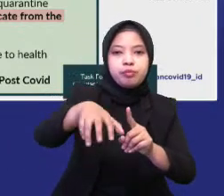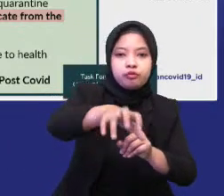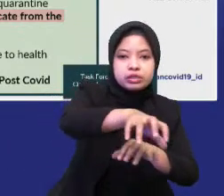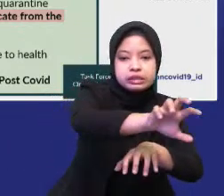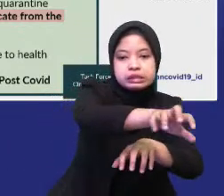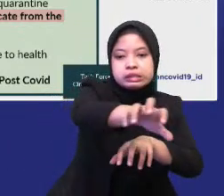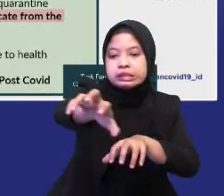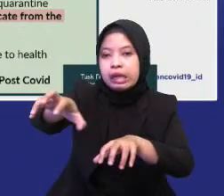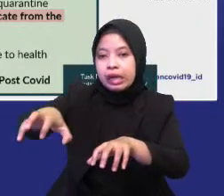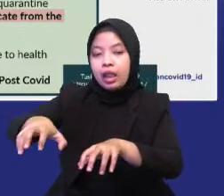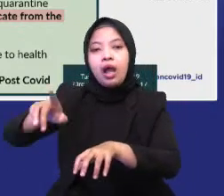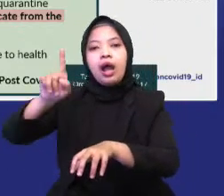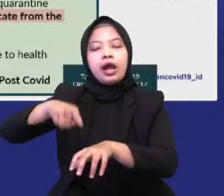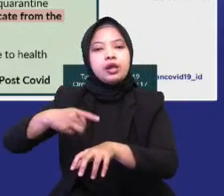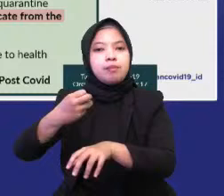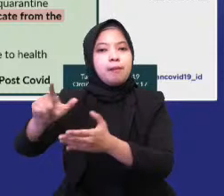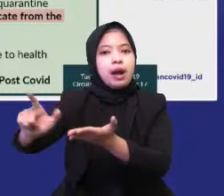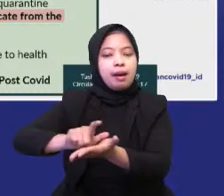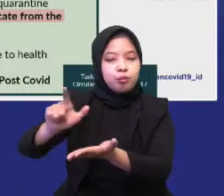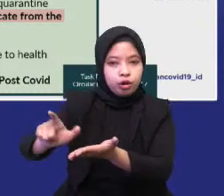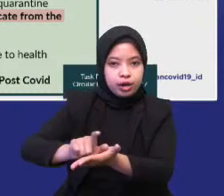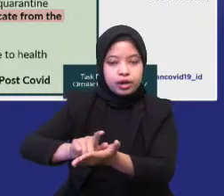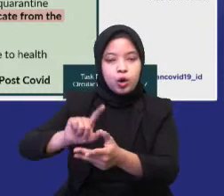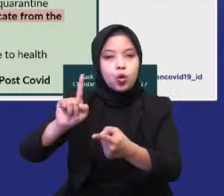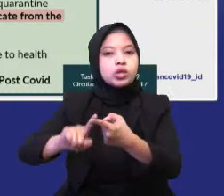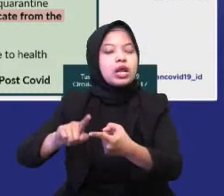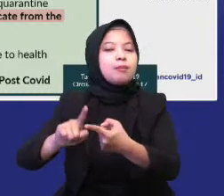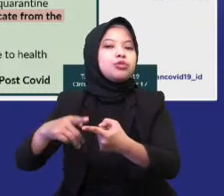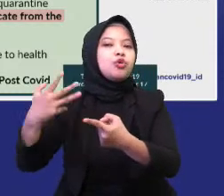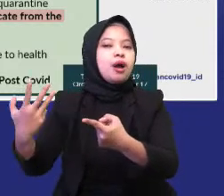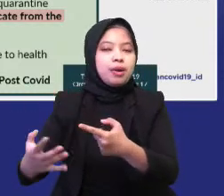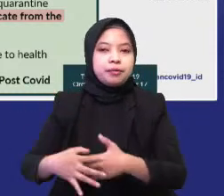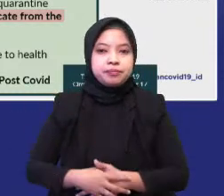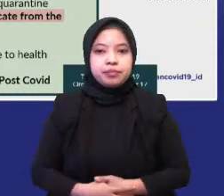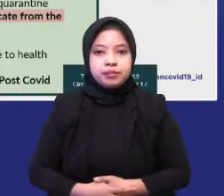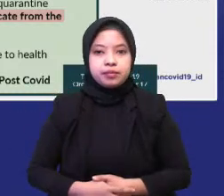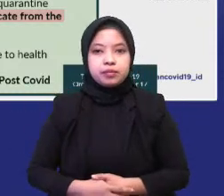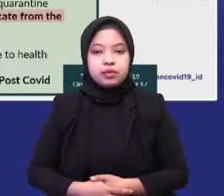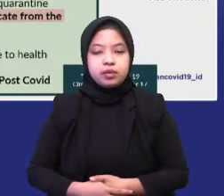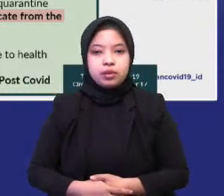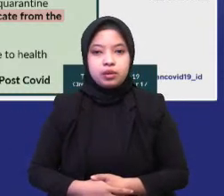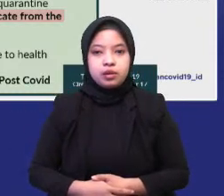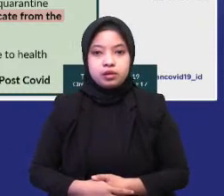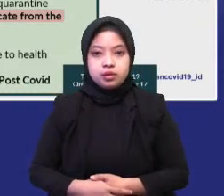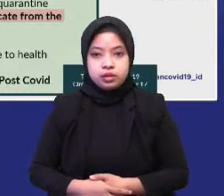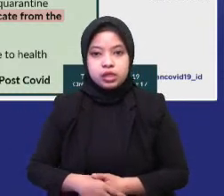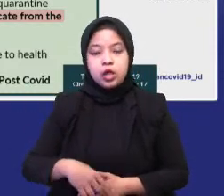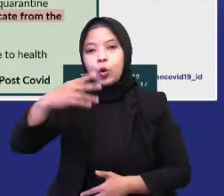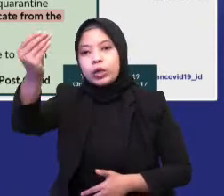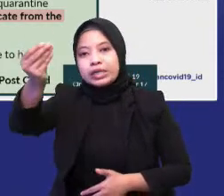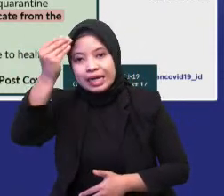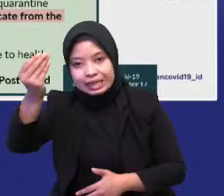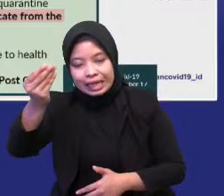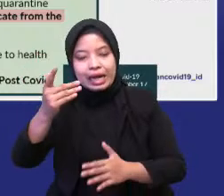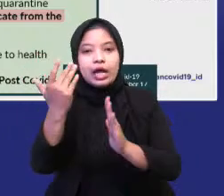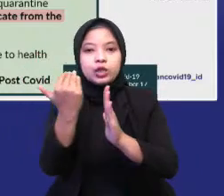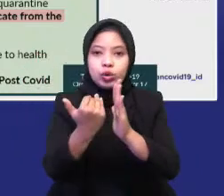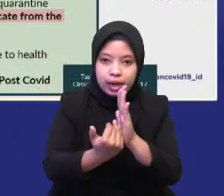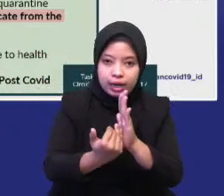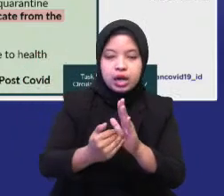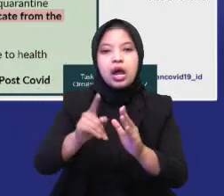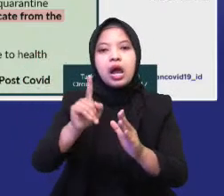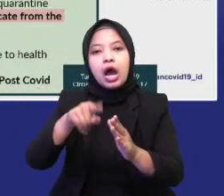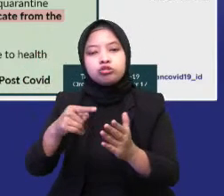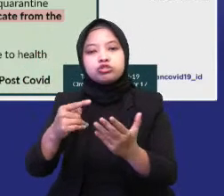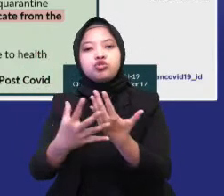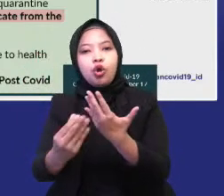foreign travelers as follows. First, it is compulsory for all foreign travelers to download the